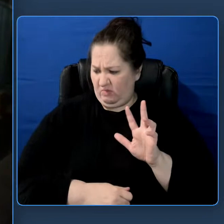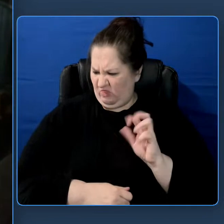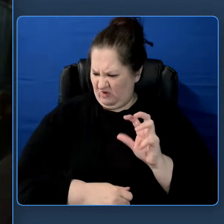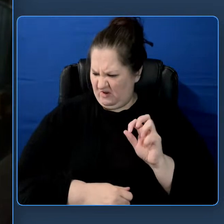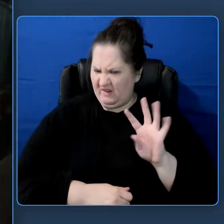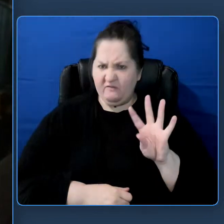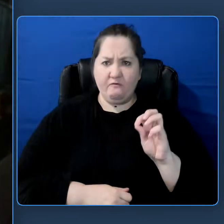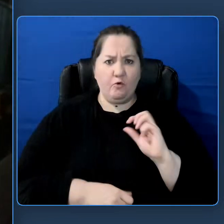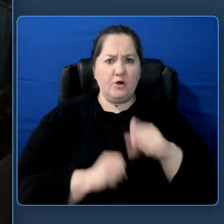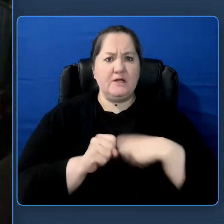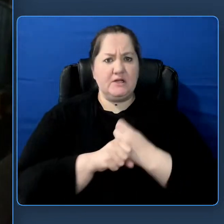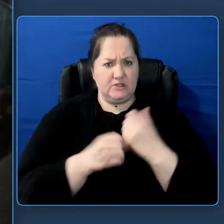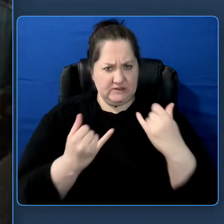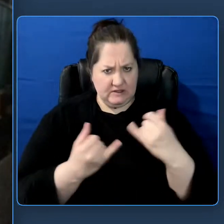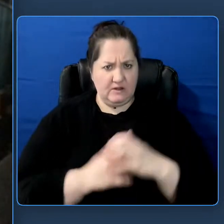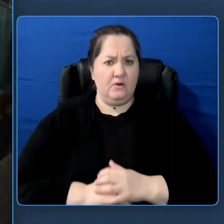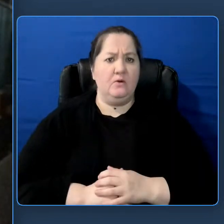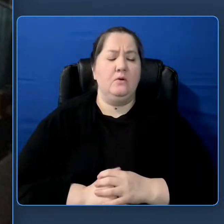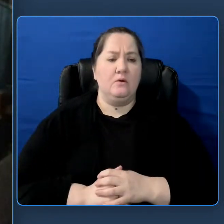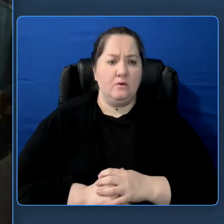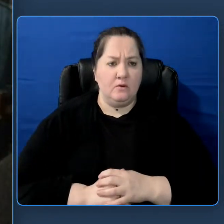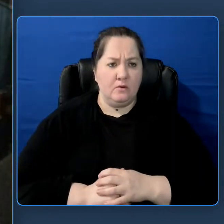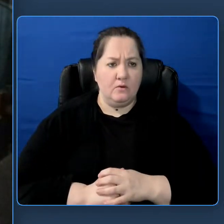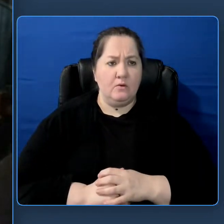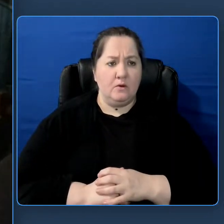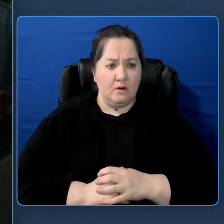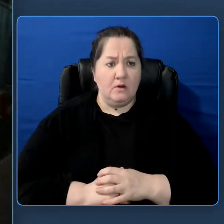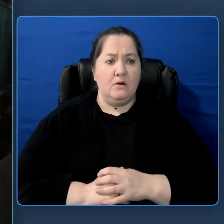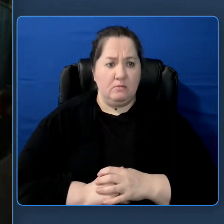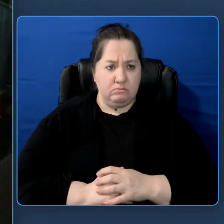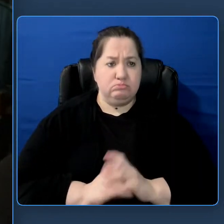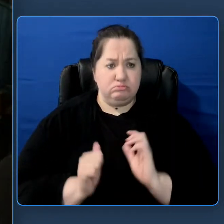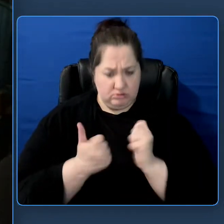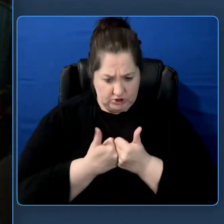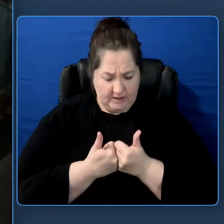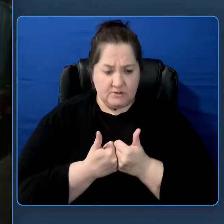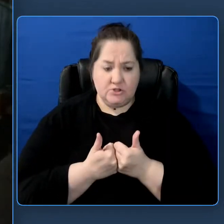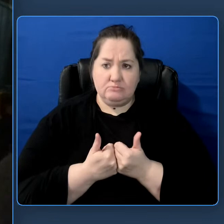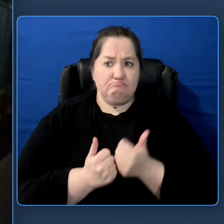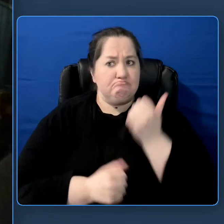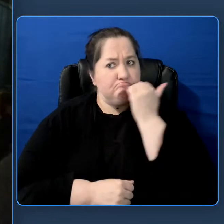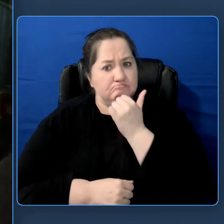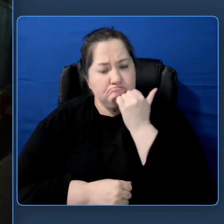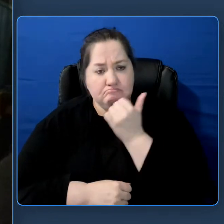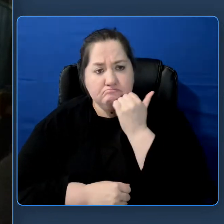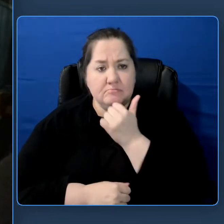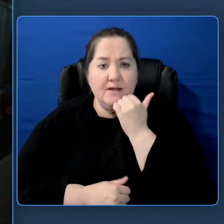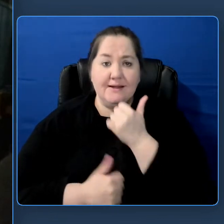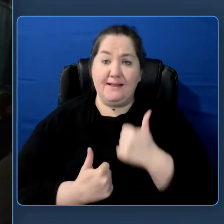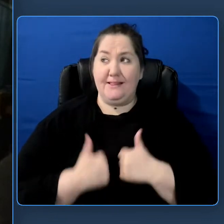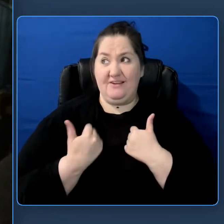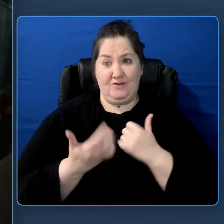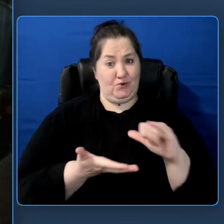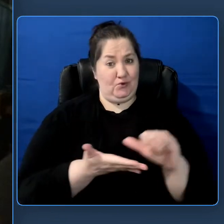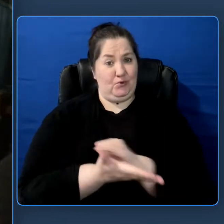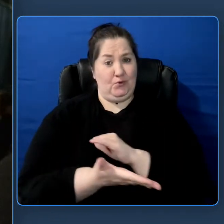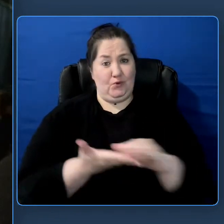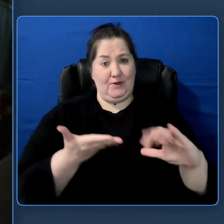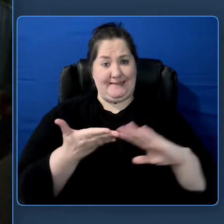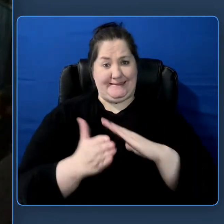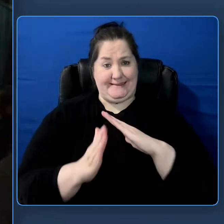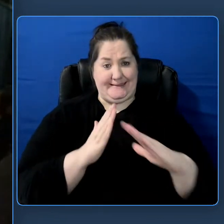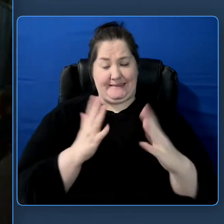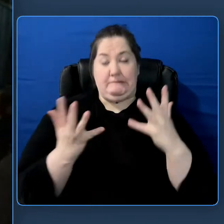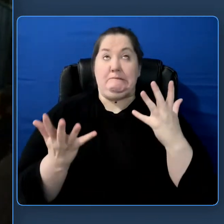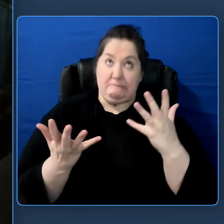40 years. So it's been a challenge in that day-to-day existence living in New York City, but it